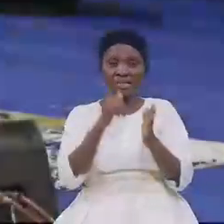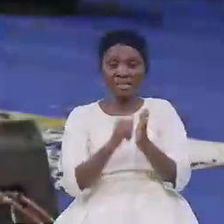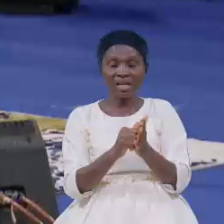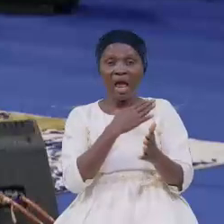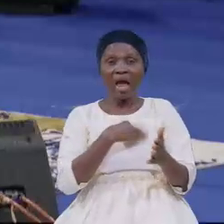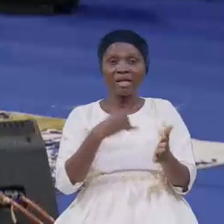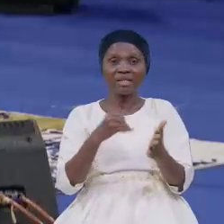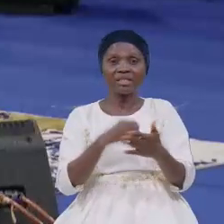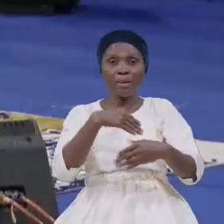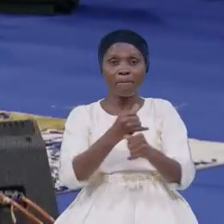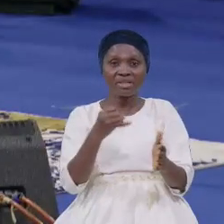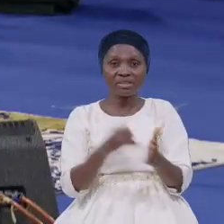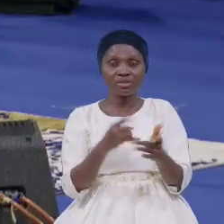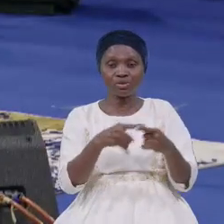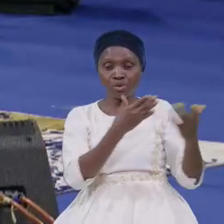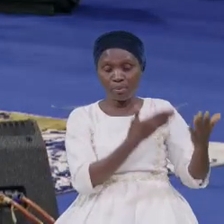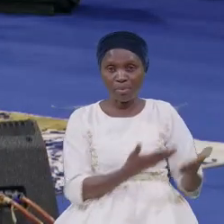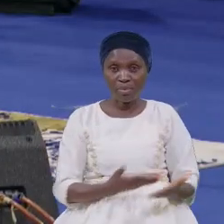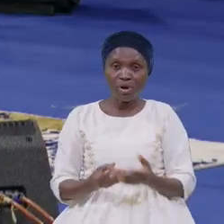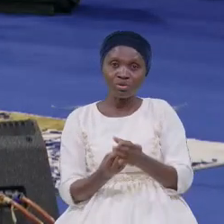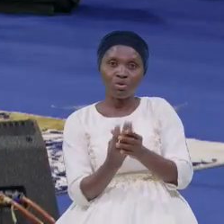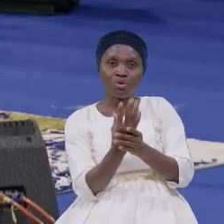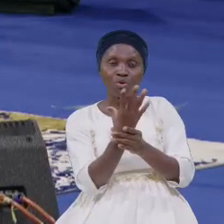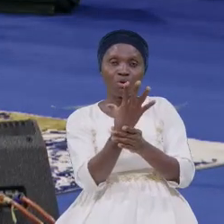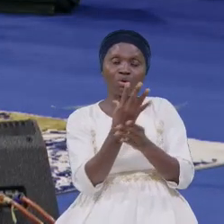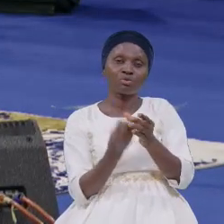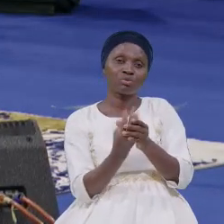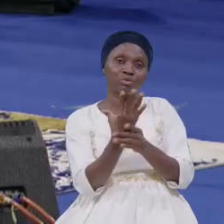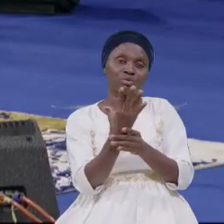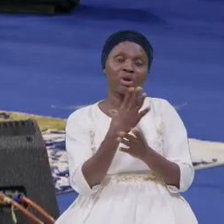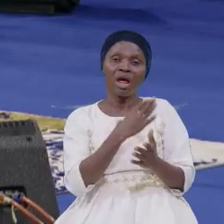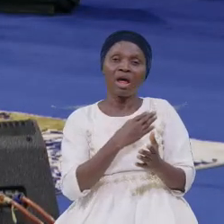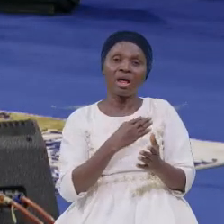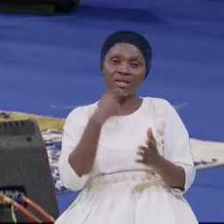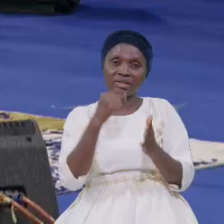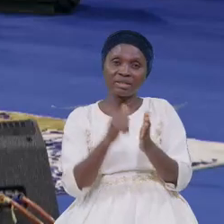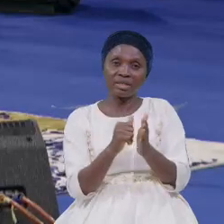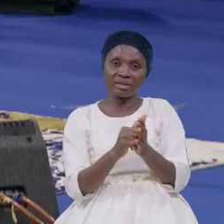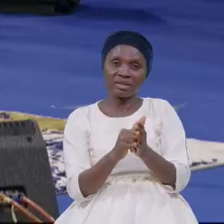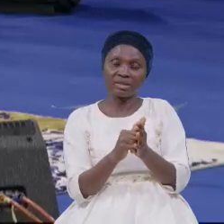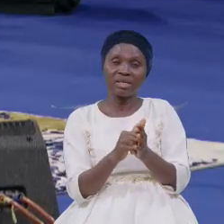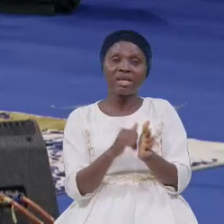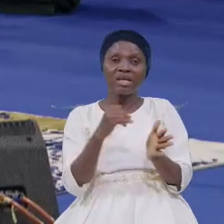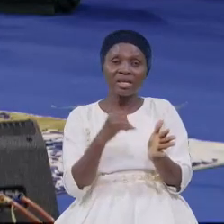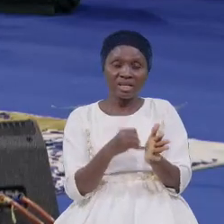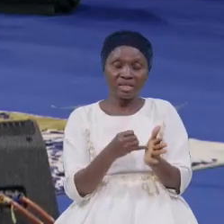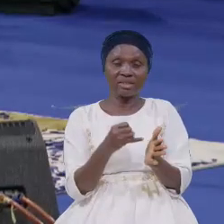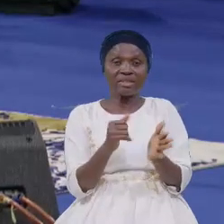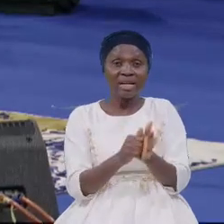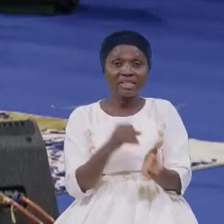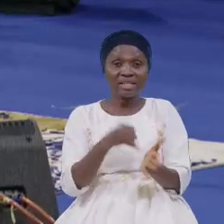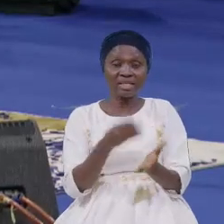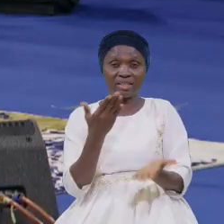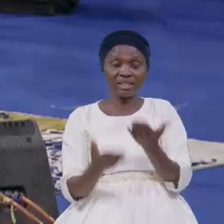forth and bud. Then it says that it may have or